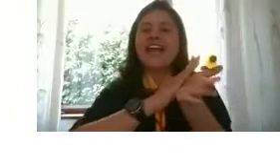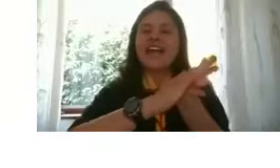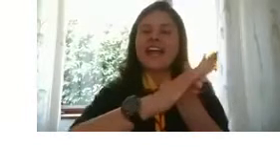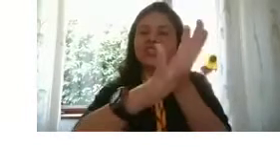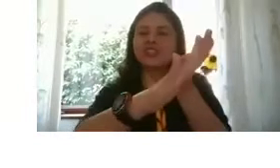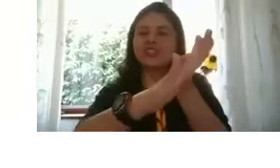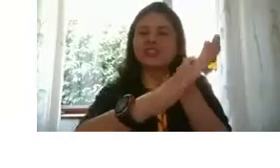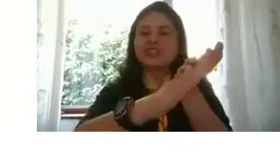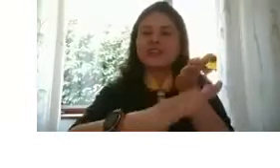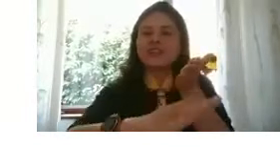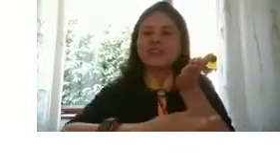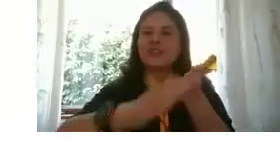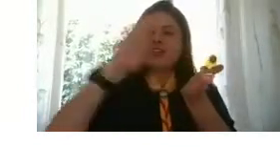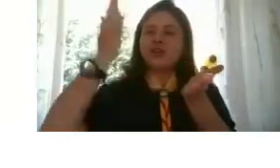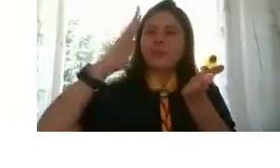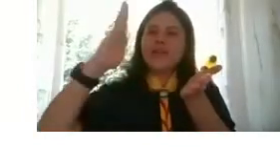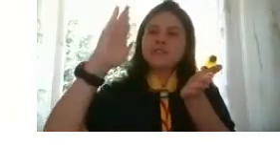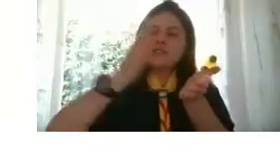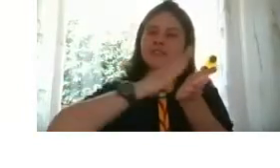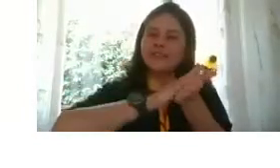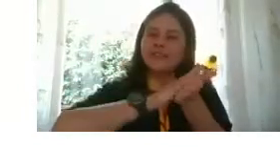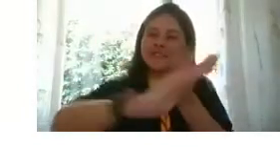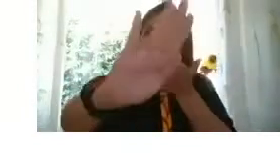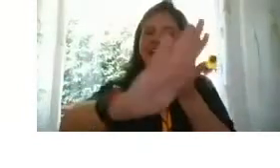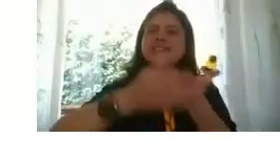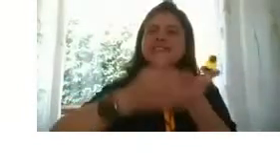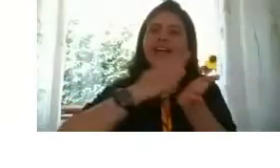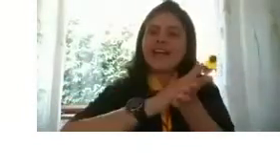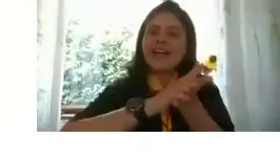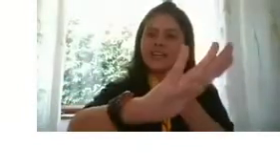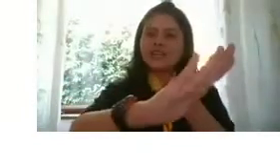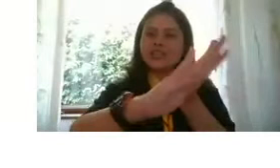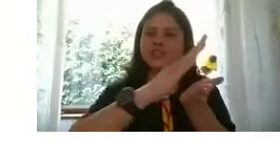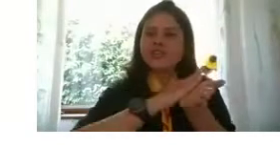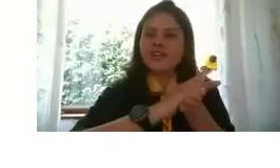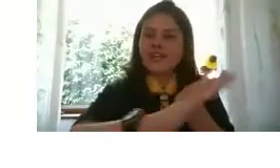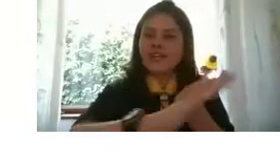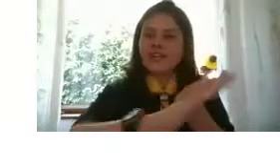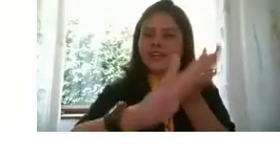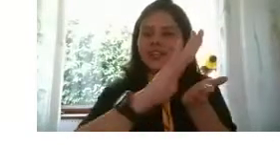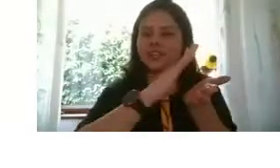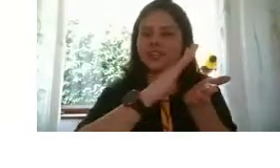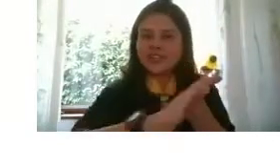H. Your pencil slides.